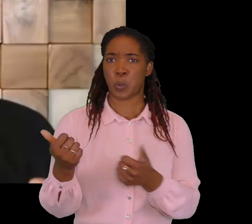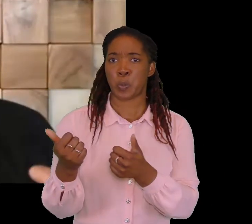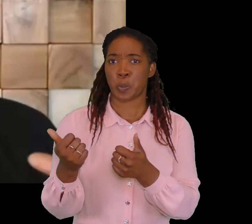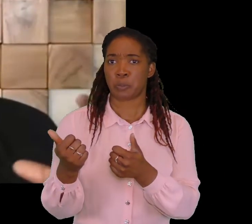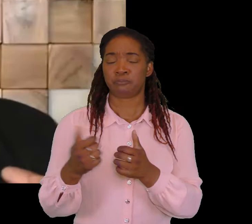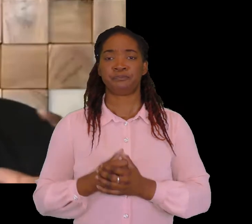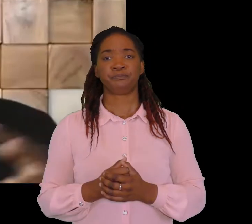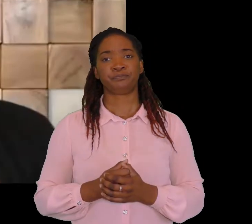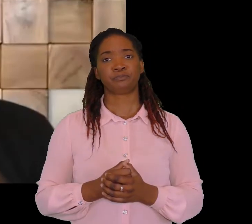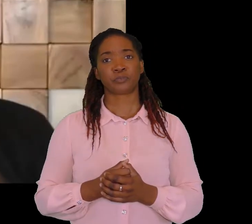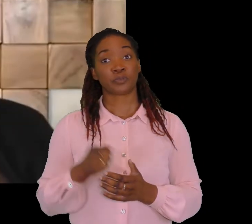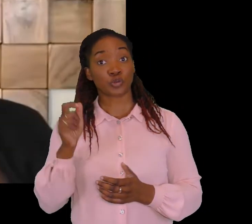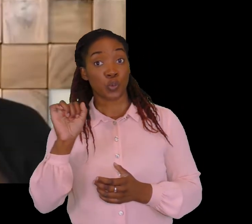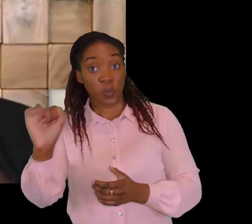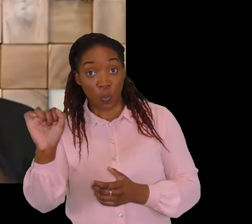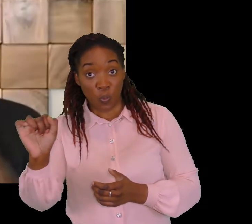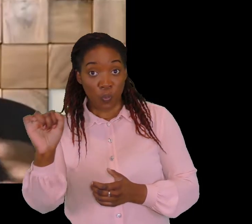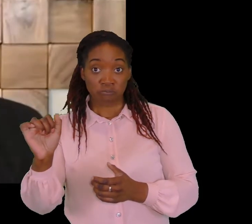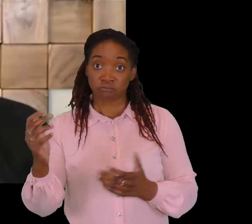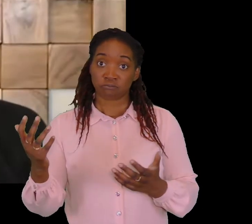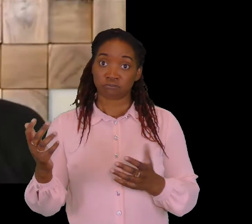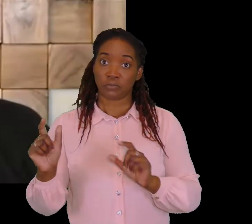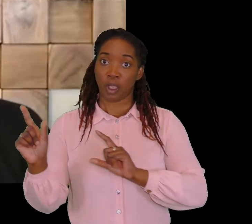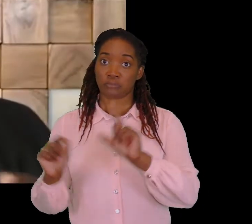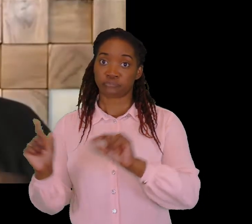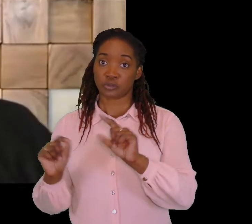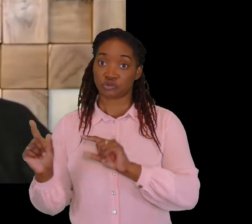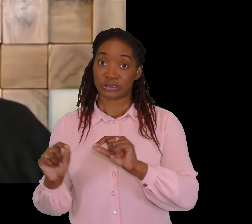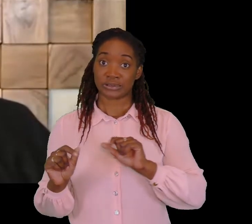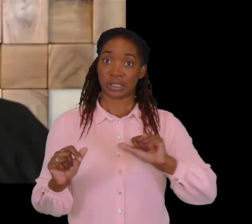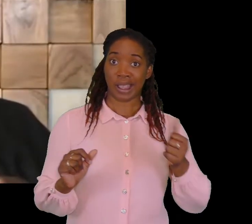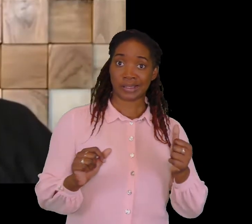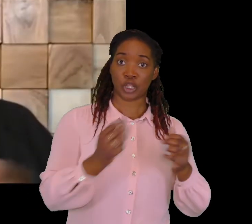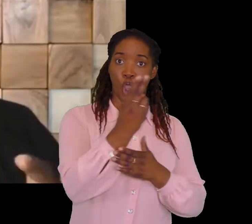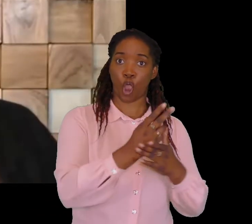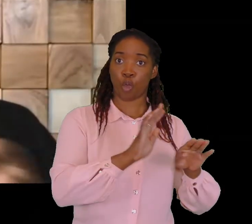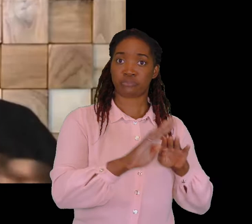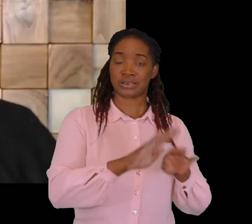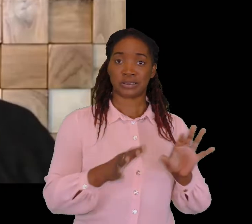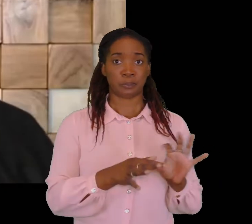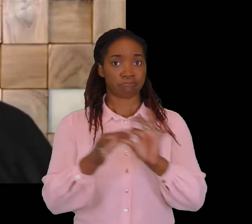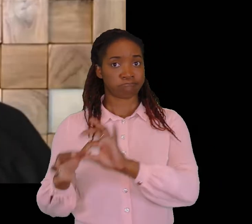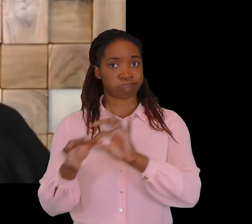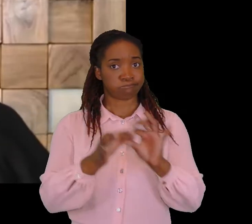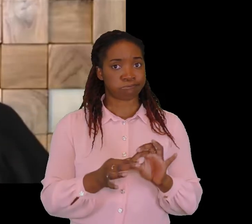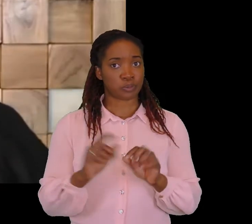again, where does your art practice sit within your curatorial practice? What's the